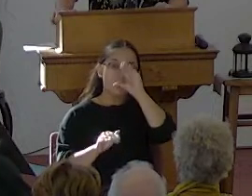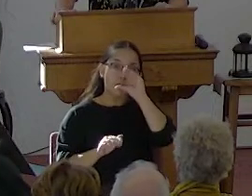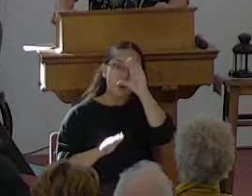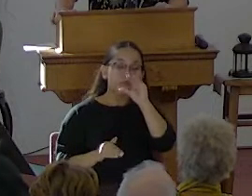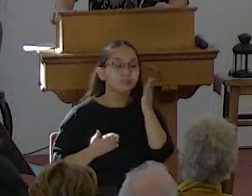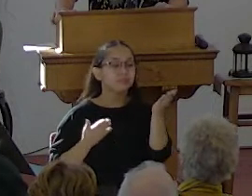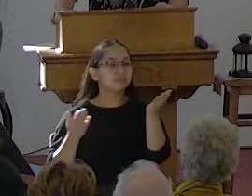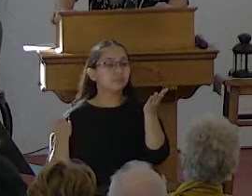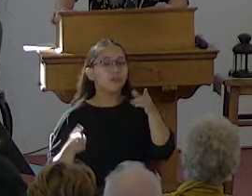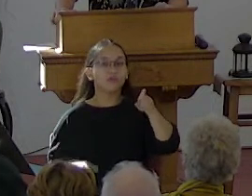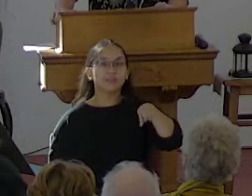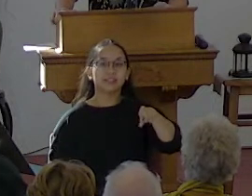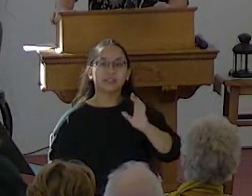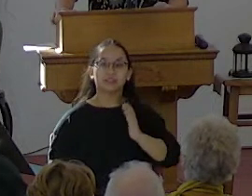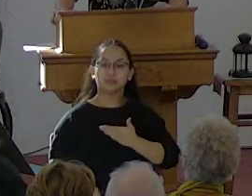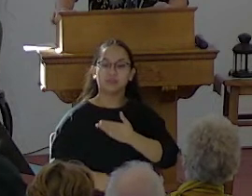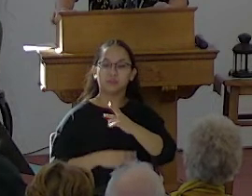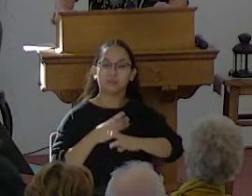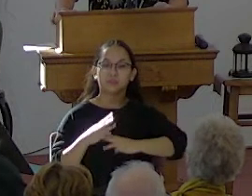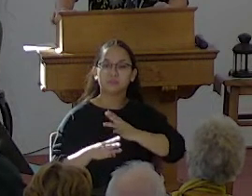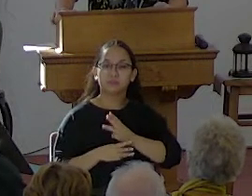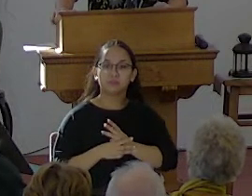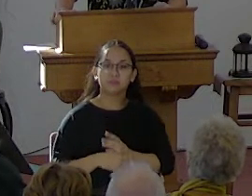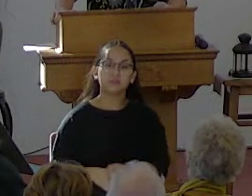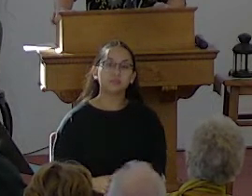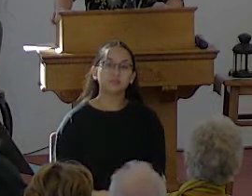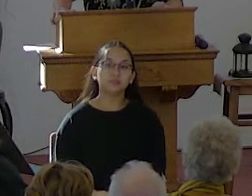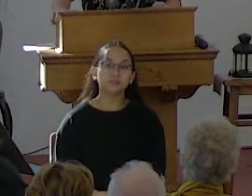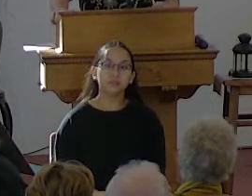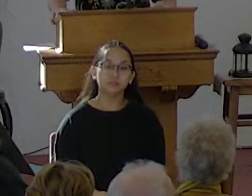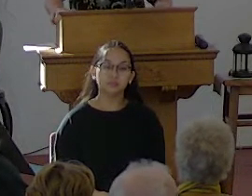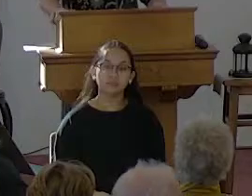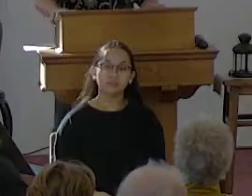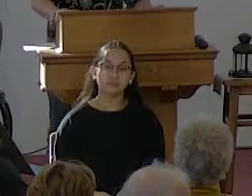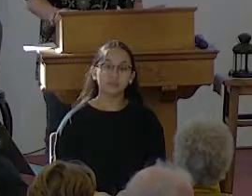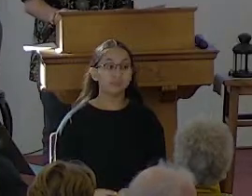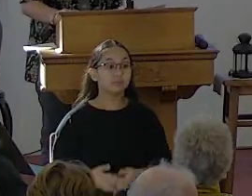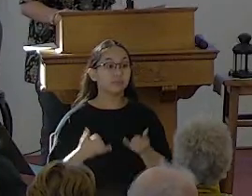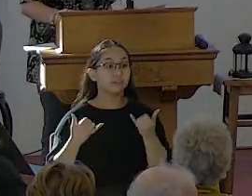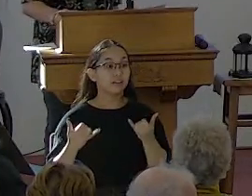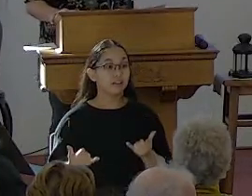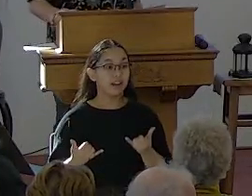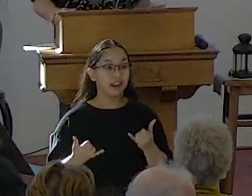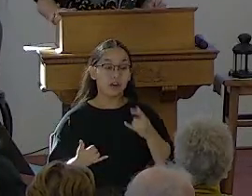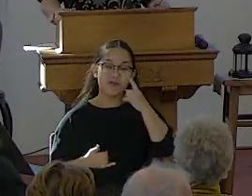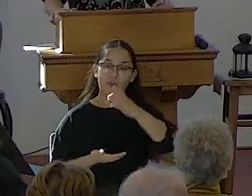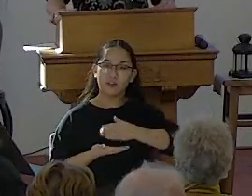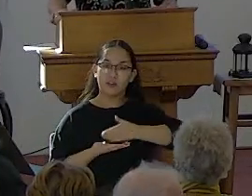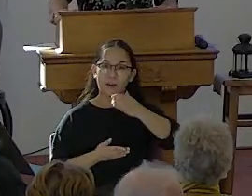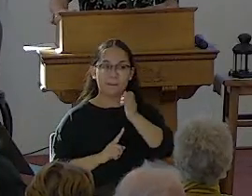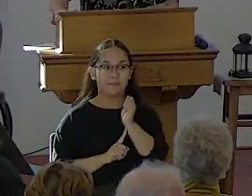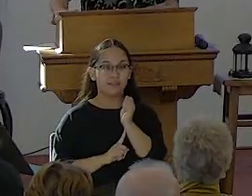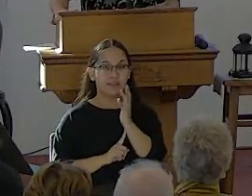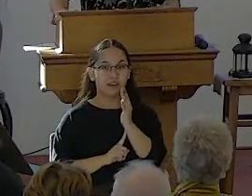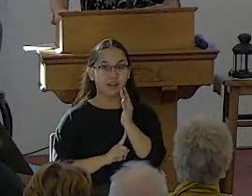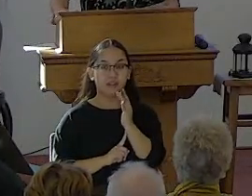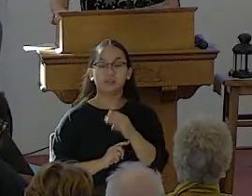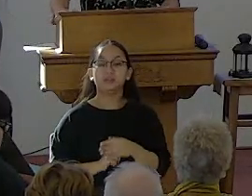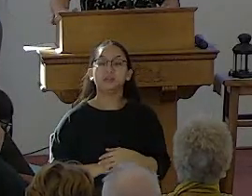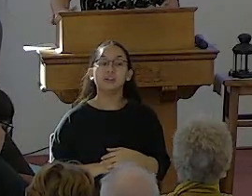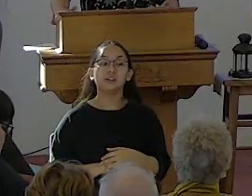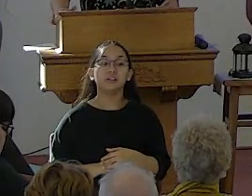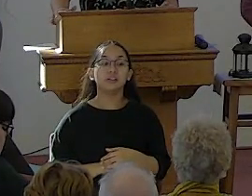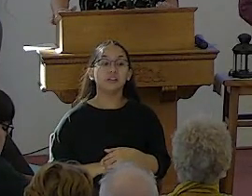hopes, and serve the needs of our world. Now as we do the chalice lighting, we